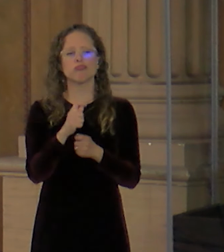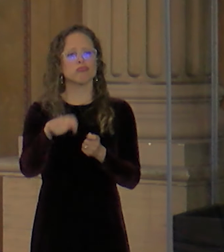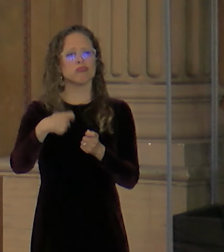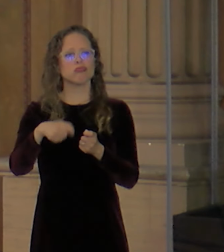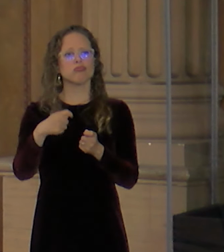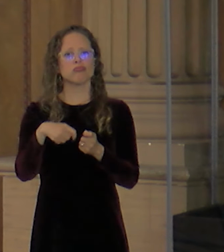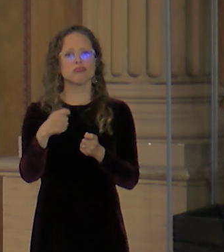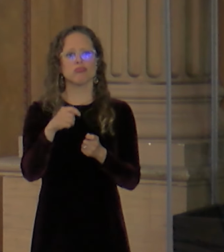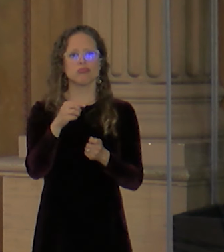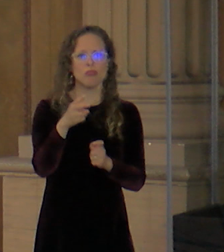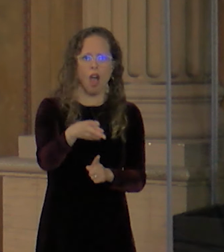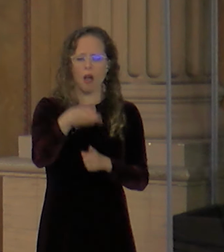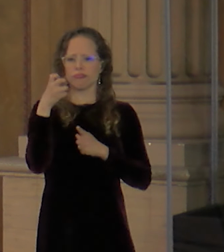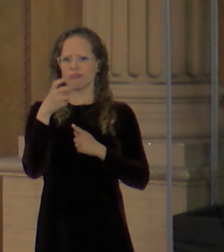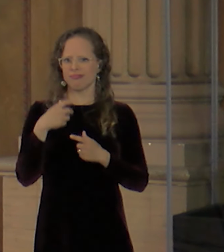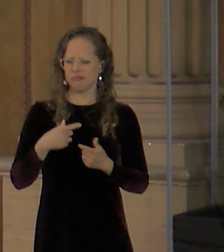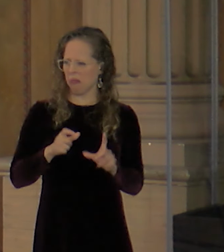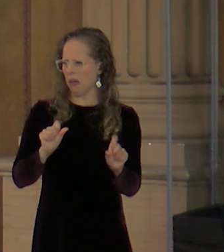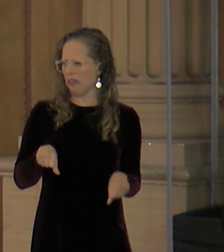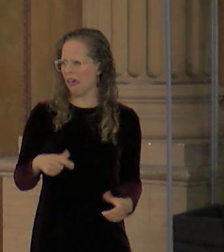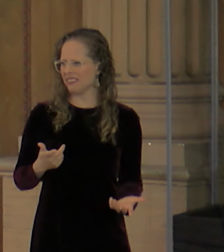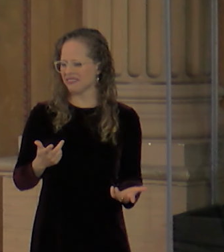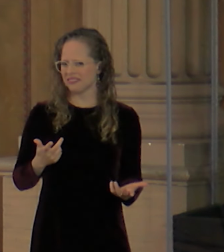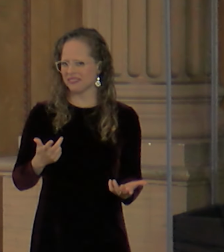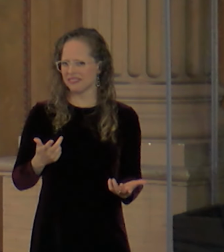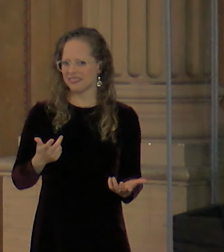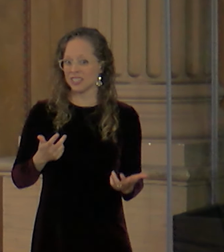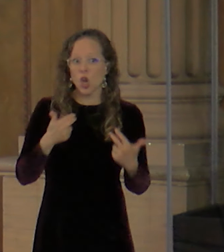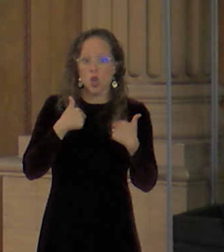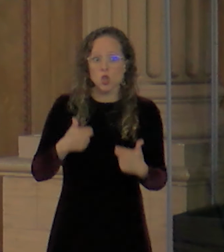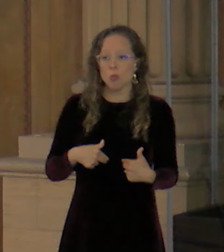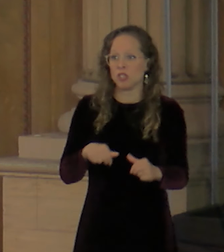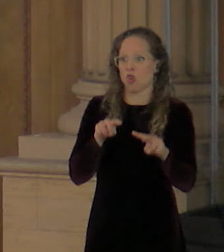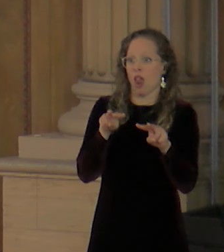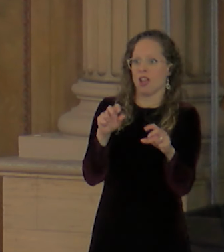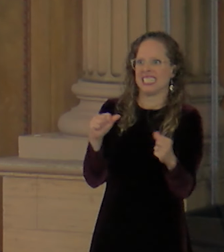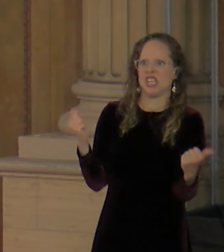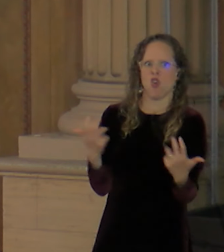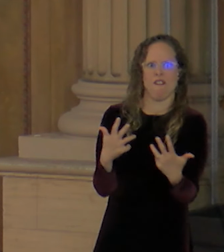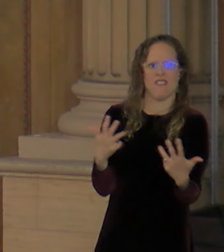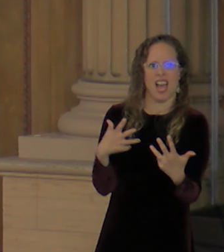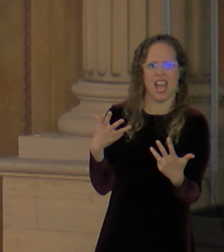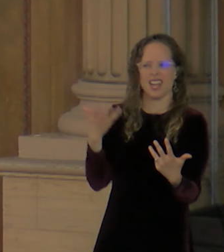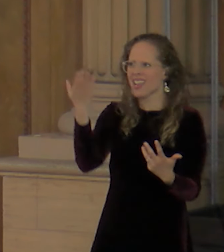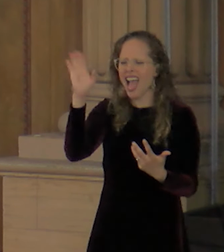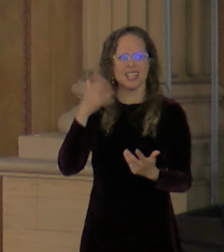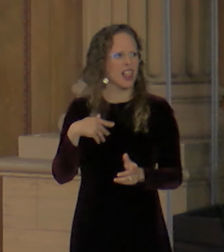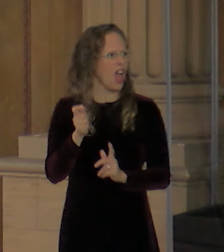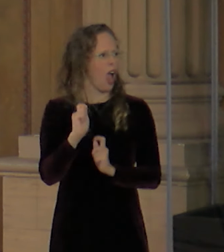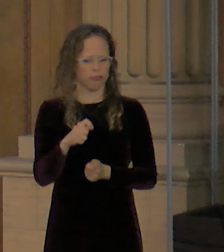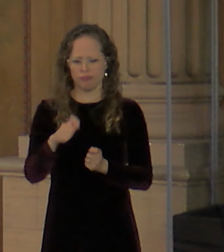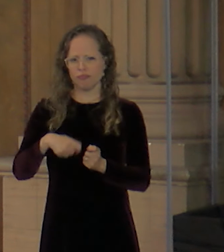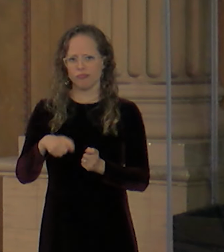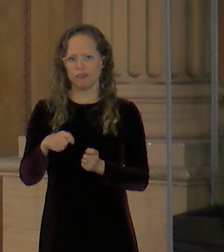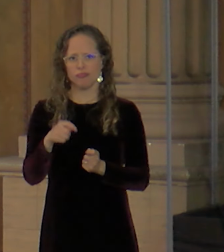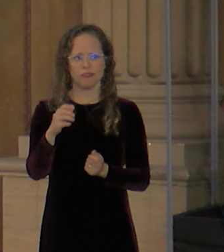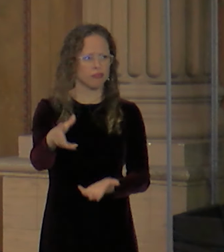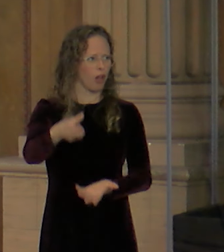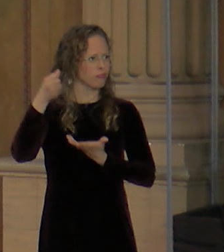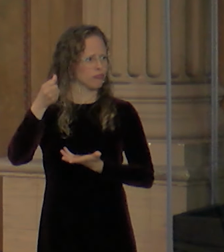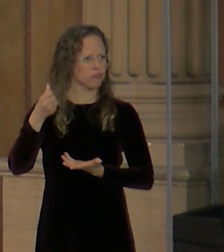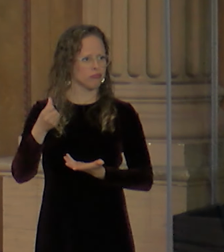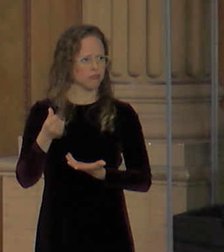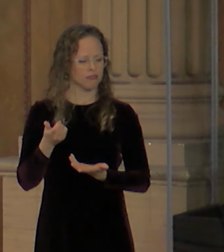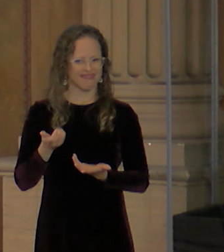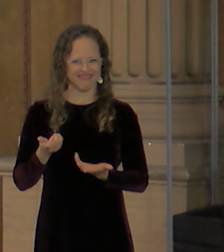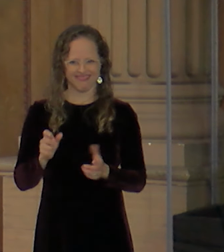supernatural power that you fear, that seems to be so strong in your life, I'm pulling it in with a fish hook. Then he goes on, verse 3, he